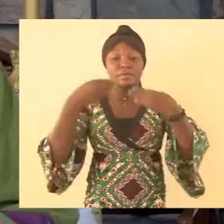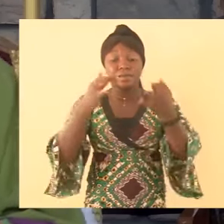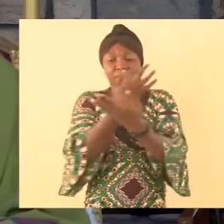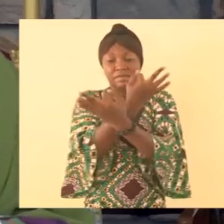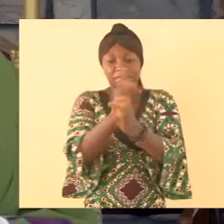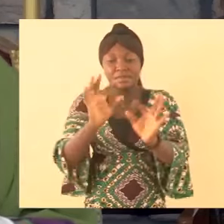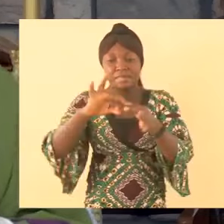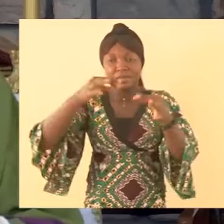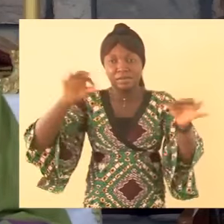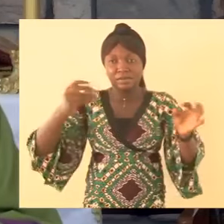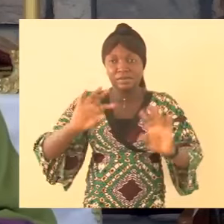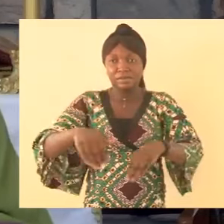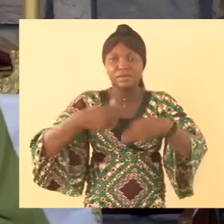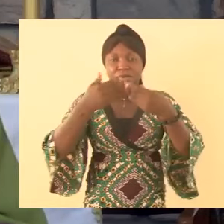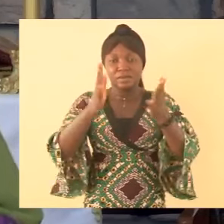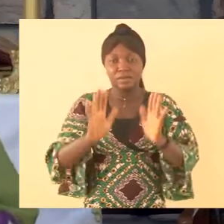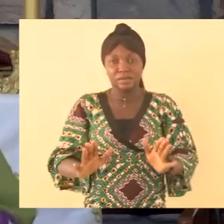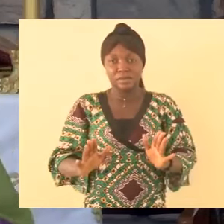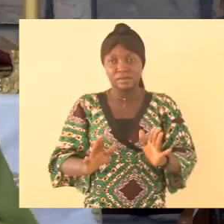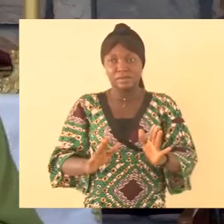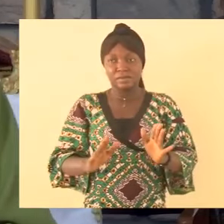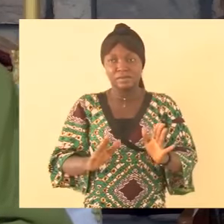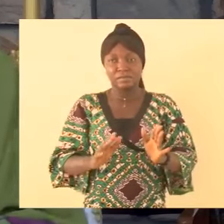Giving liberates the soul of the giver.